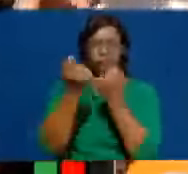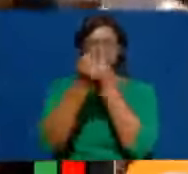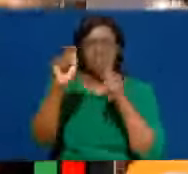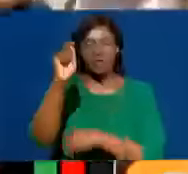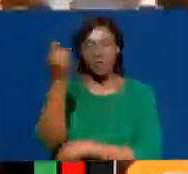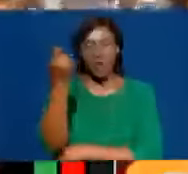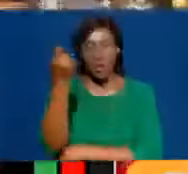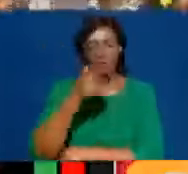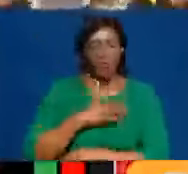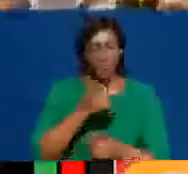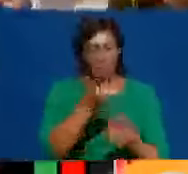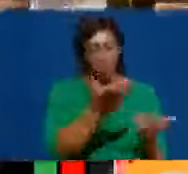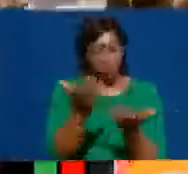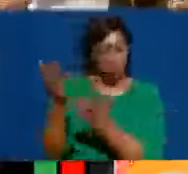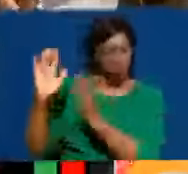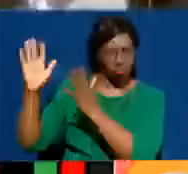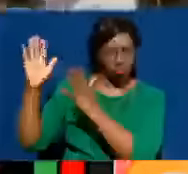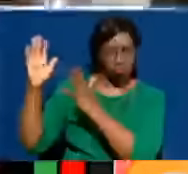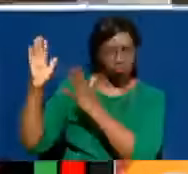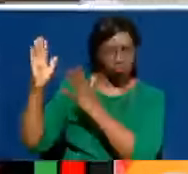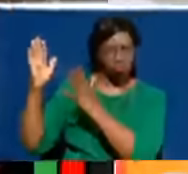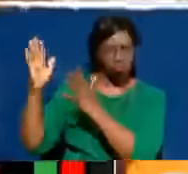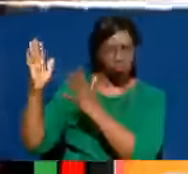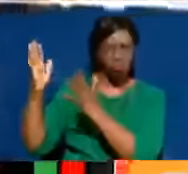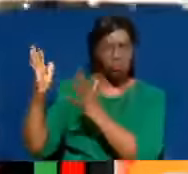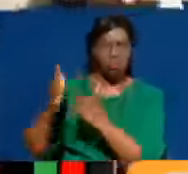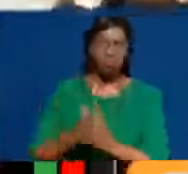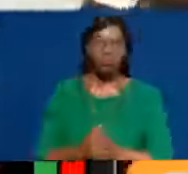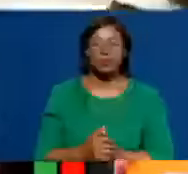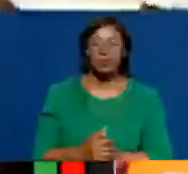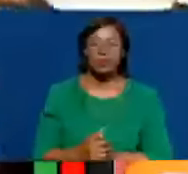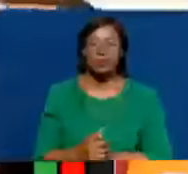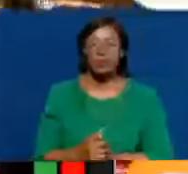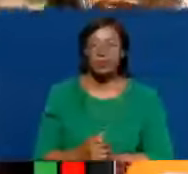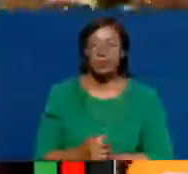wananchi Asante, pongezi mheshimiwa rais.